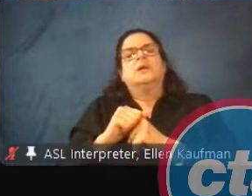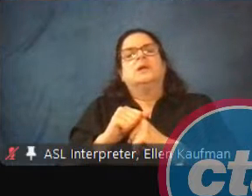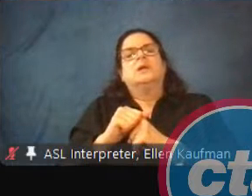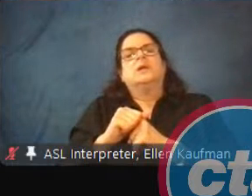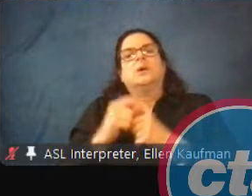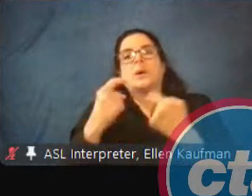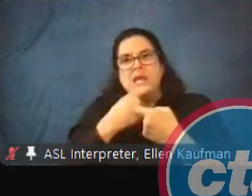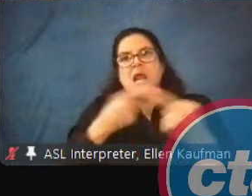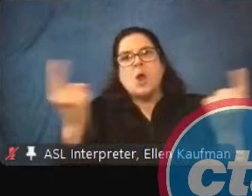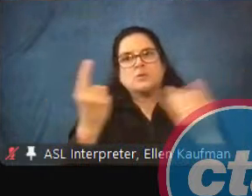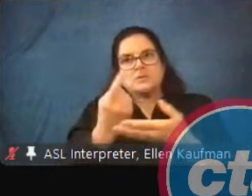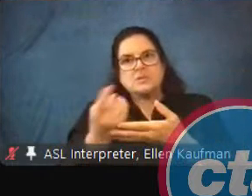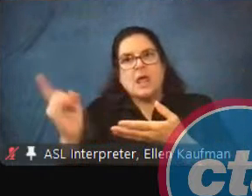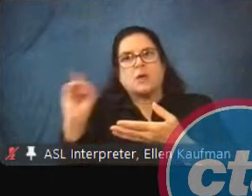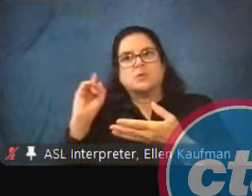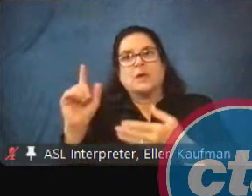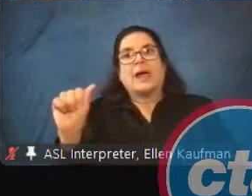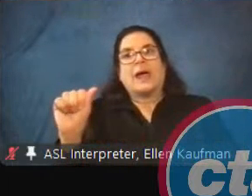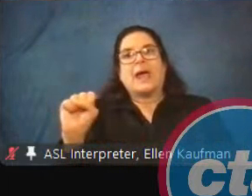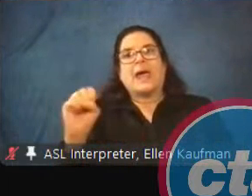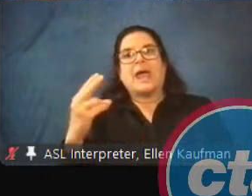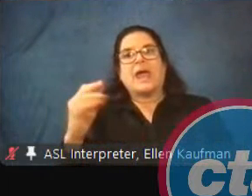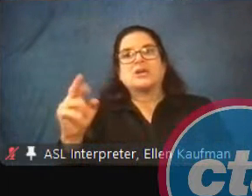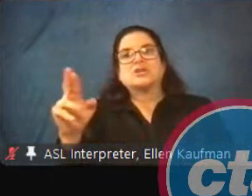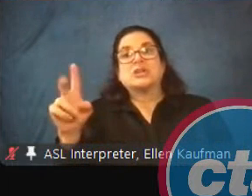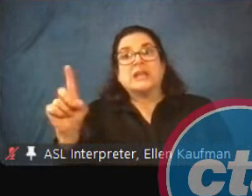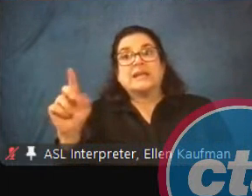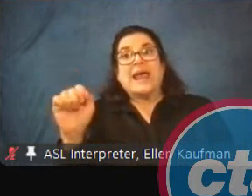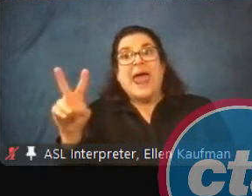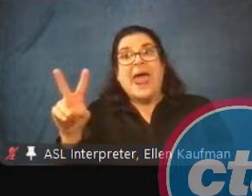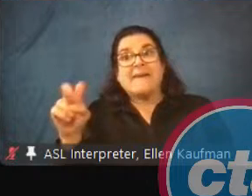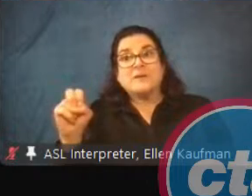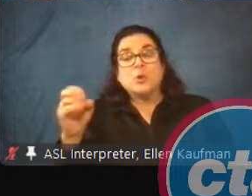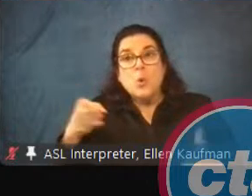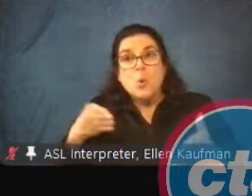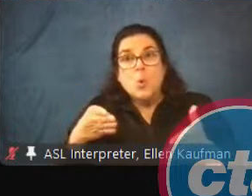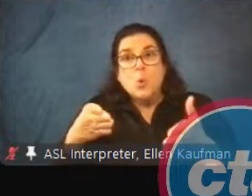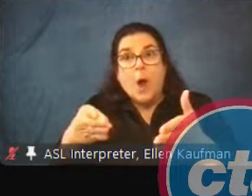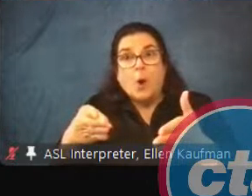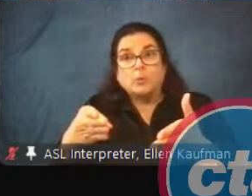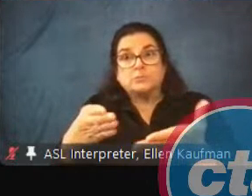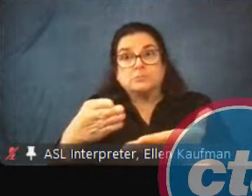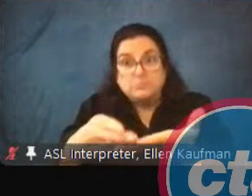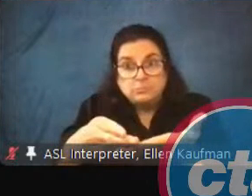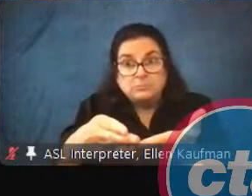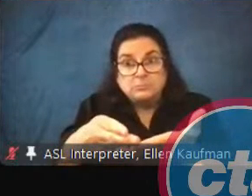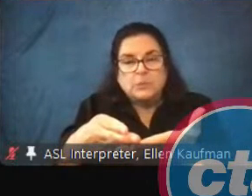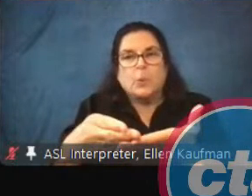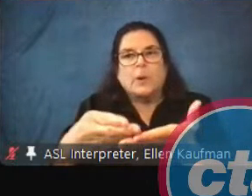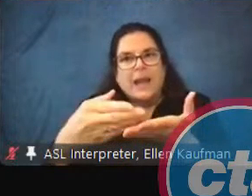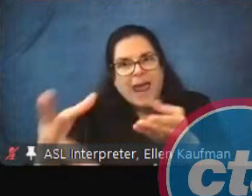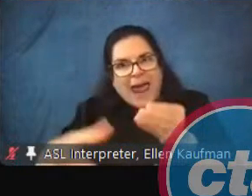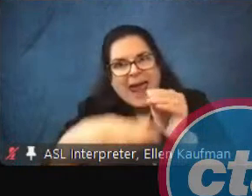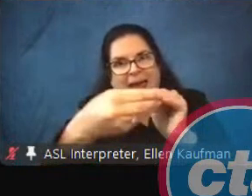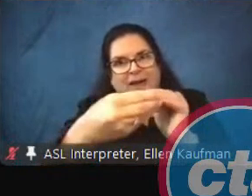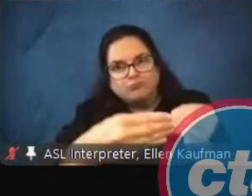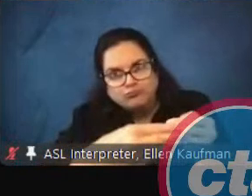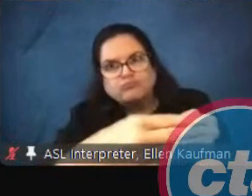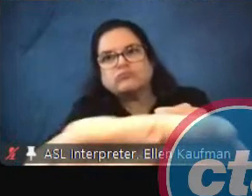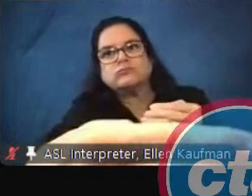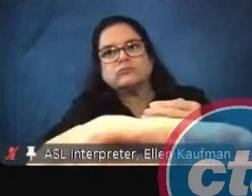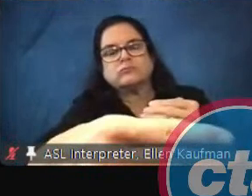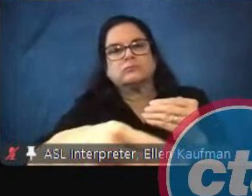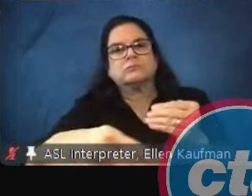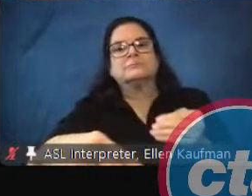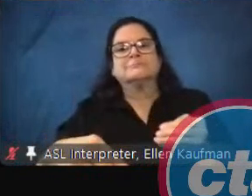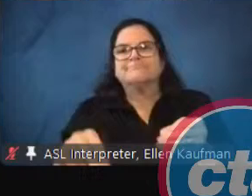the extension of Ashland Avenue route. So that's something that we continue to work on and continue to look for. Where are those extensions? Where are those sort of realignment